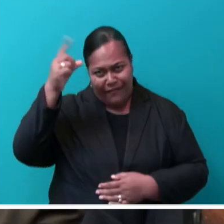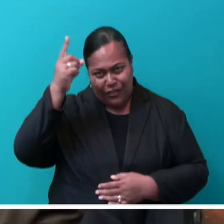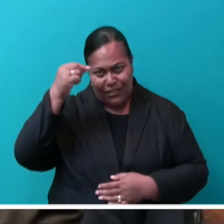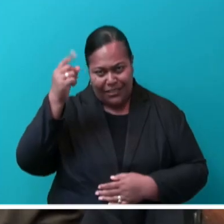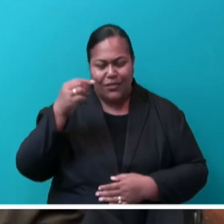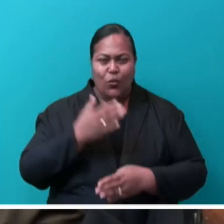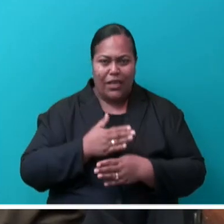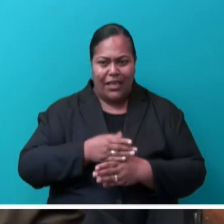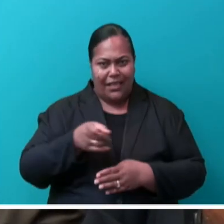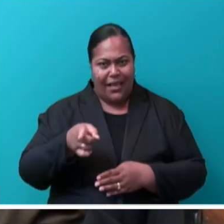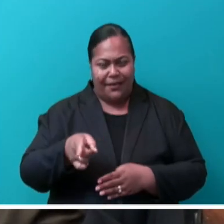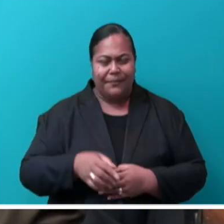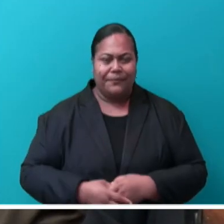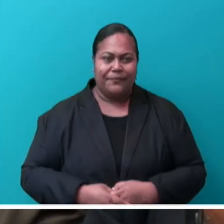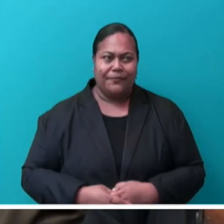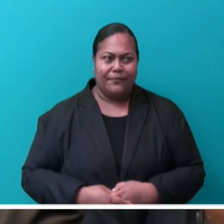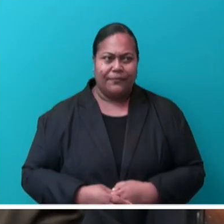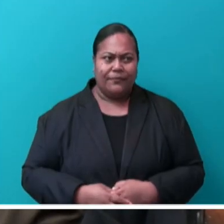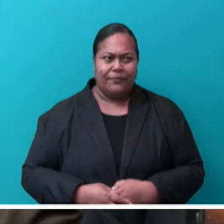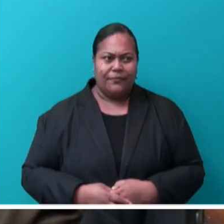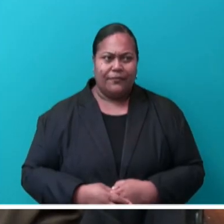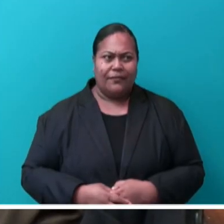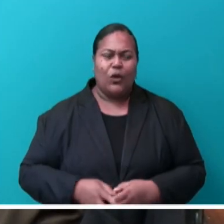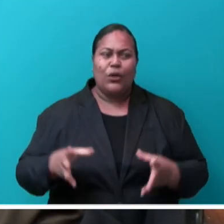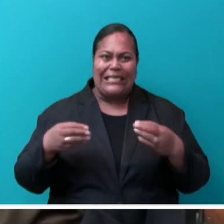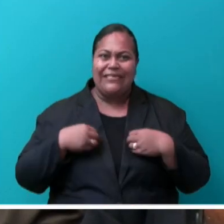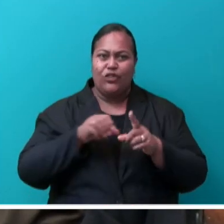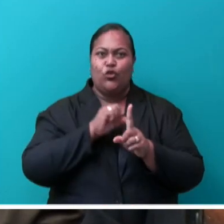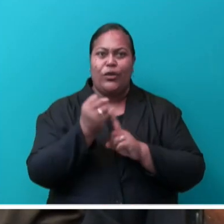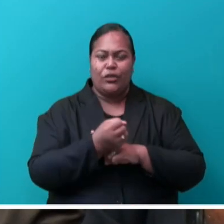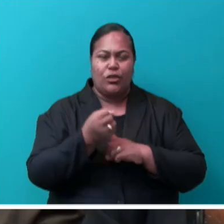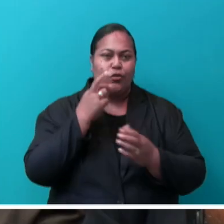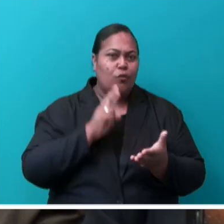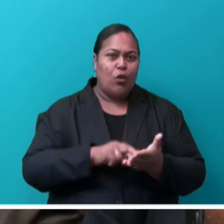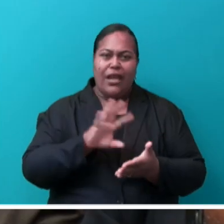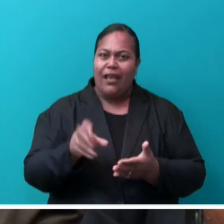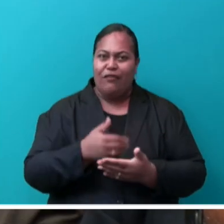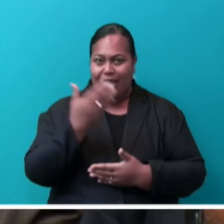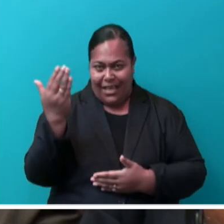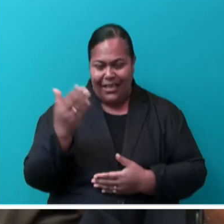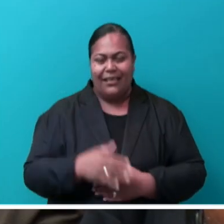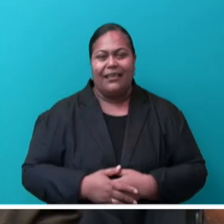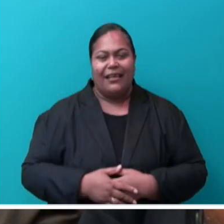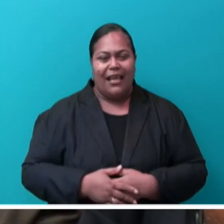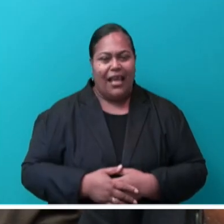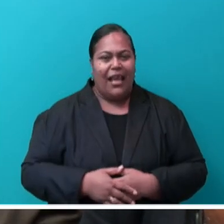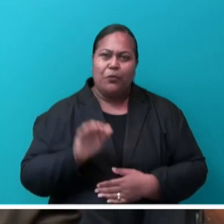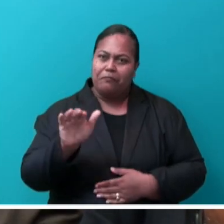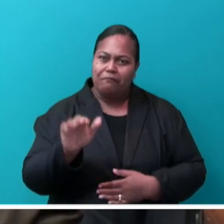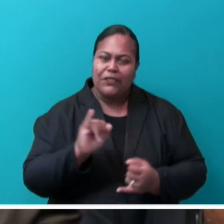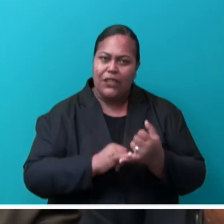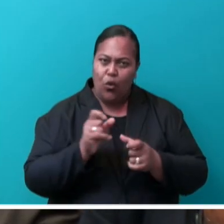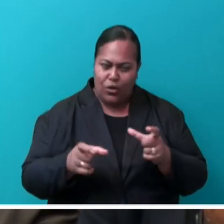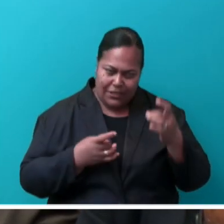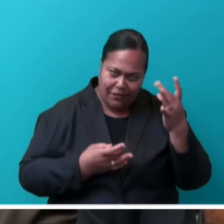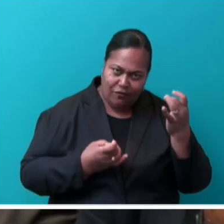We are receiving situation reports daily, and we keep our stakeholders informed. And we are prepared to respond